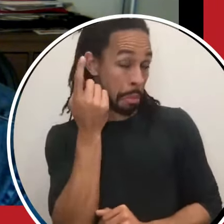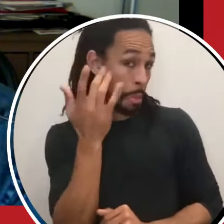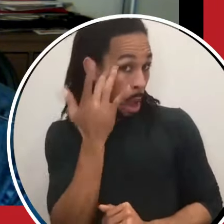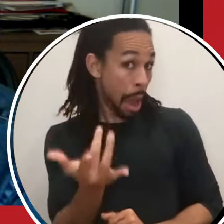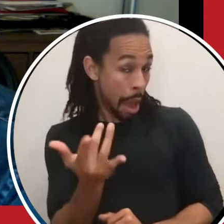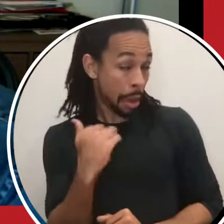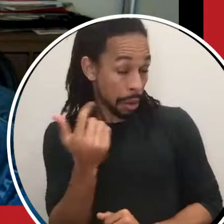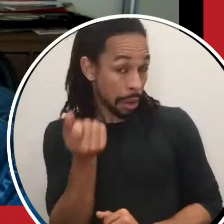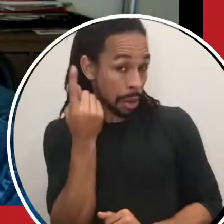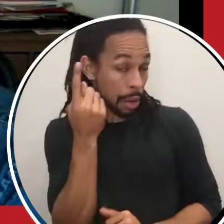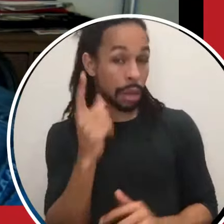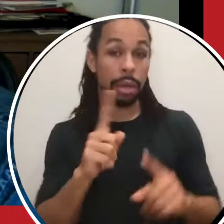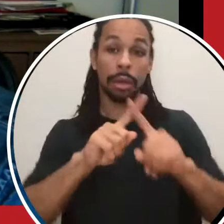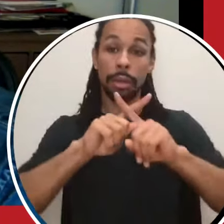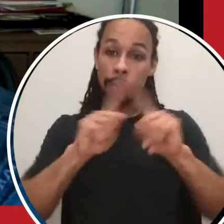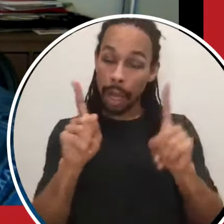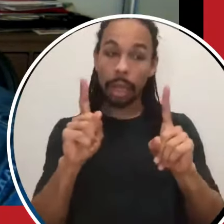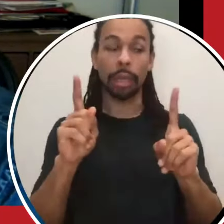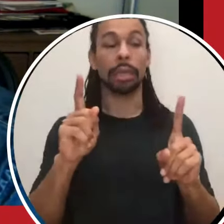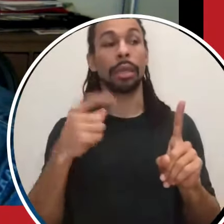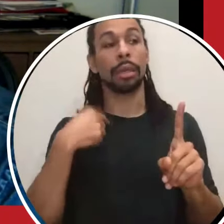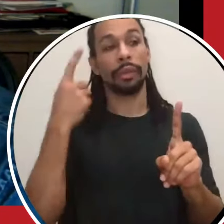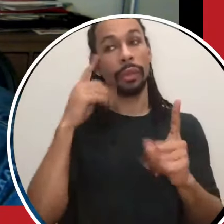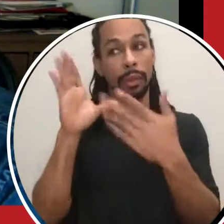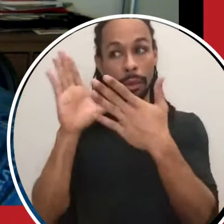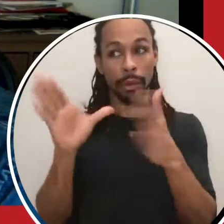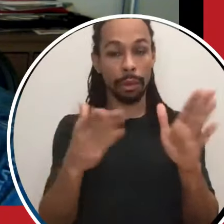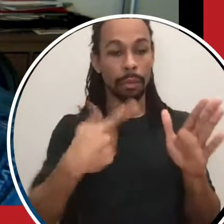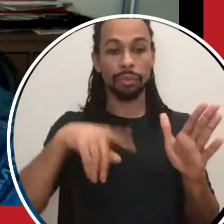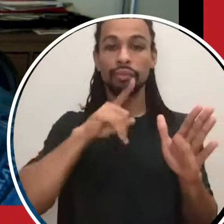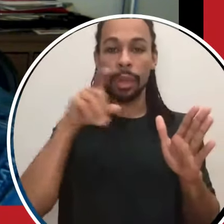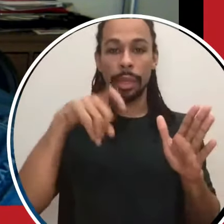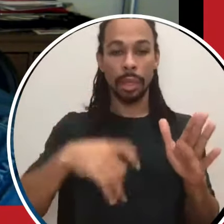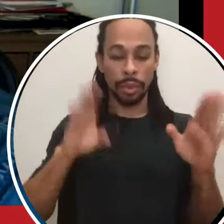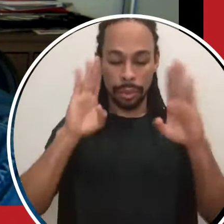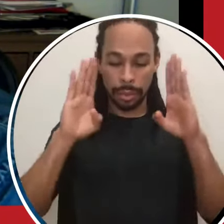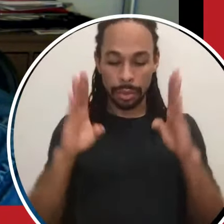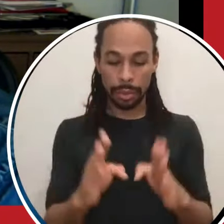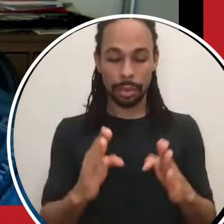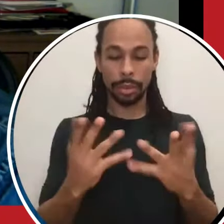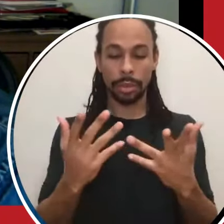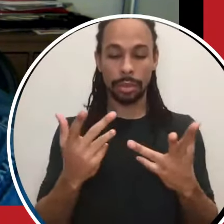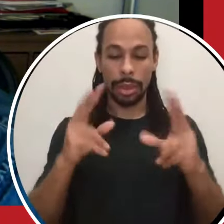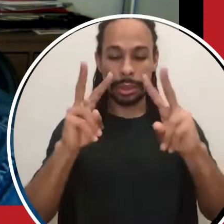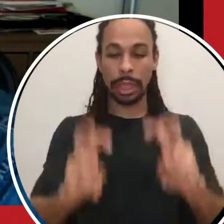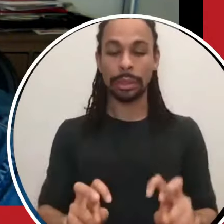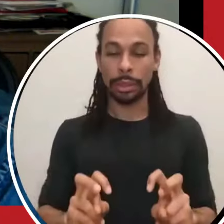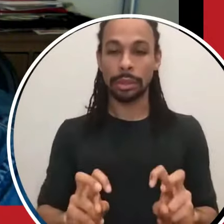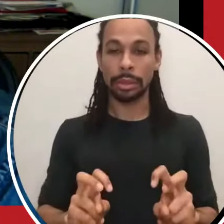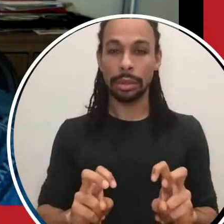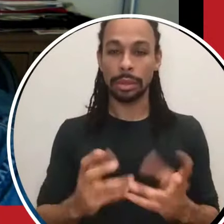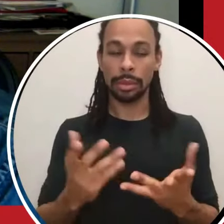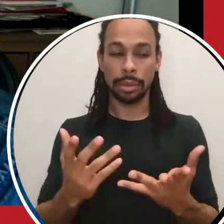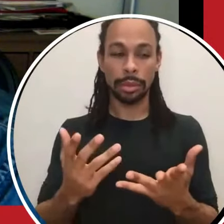a sober assessment of where we are at in terms of having the power to actually